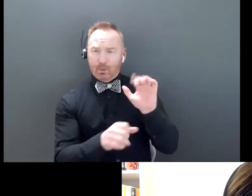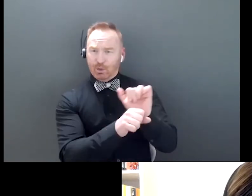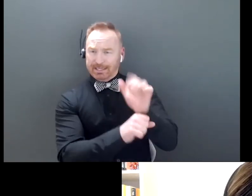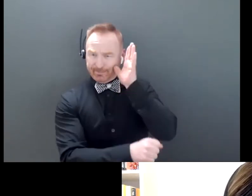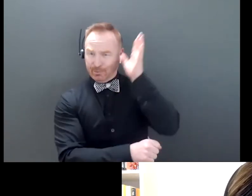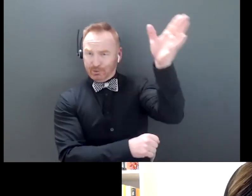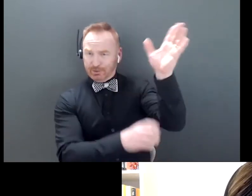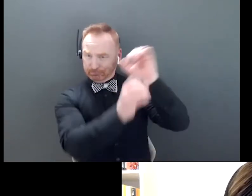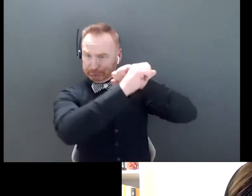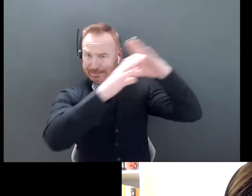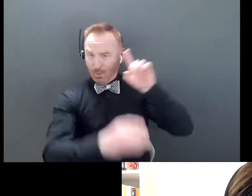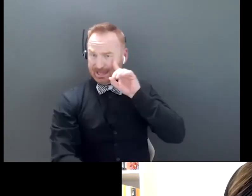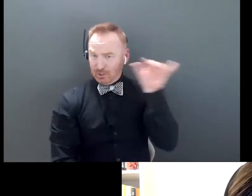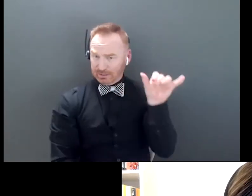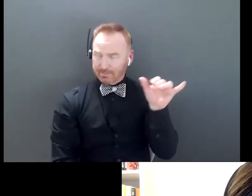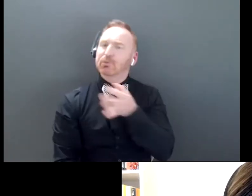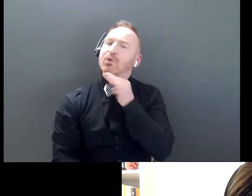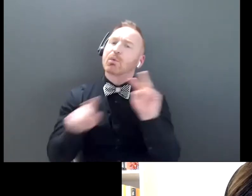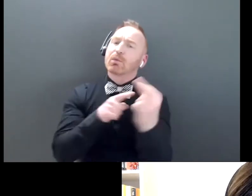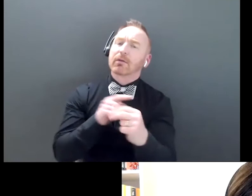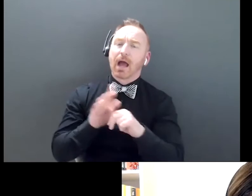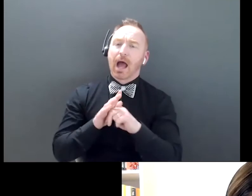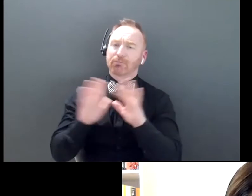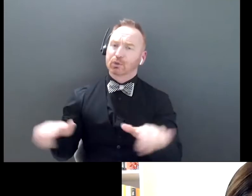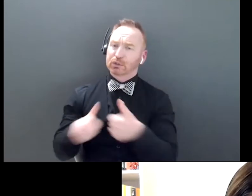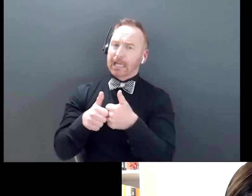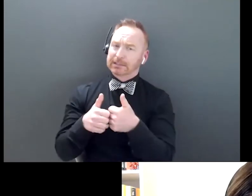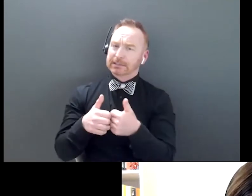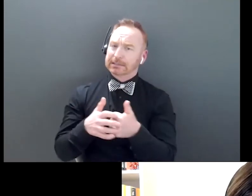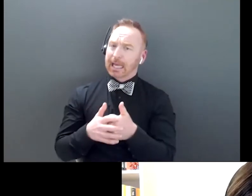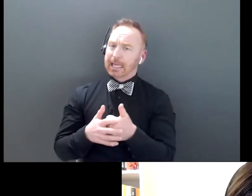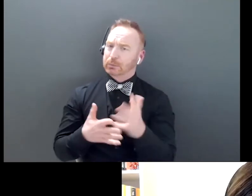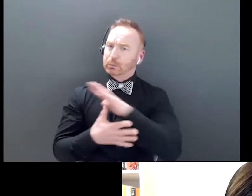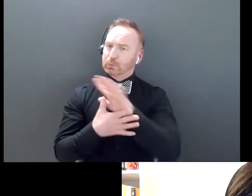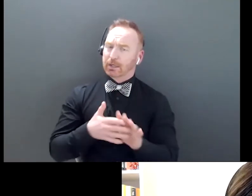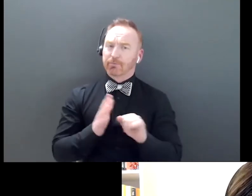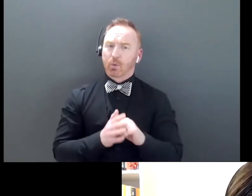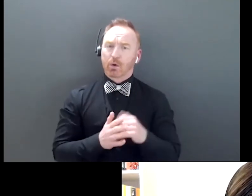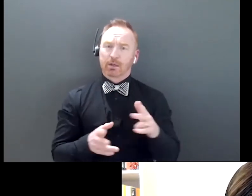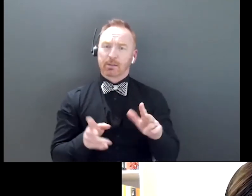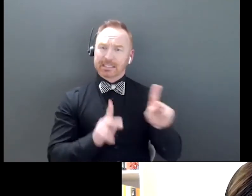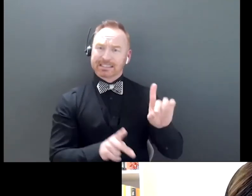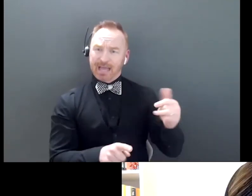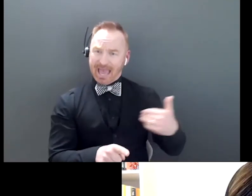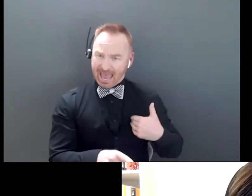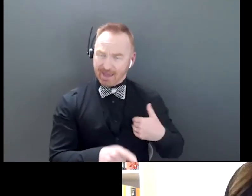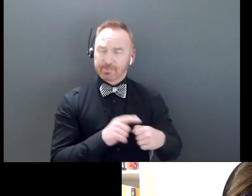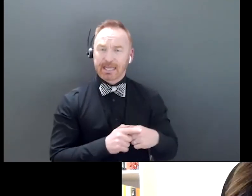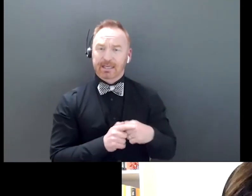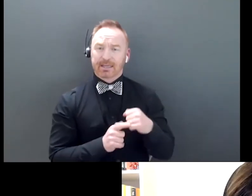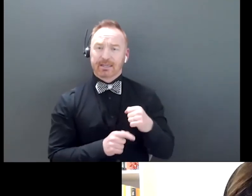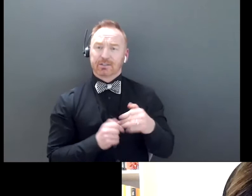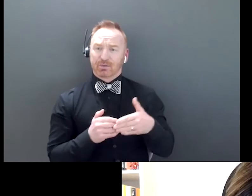most significant challenges that people living with disabilities might face in the future of work? And I'm not just thinking about like 5 years from now, I'm thinking like 10,